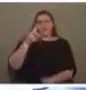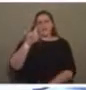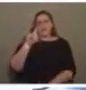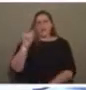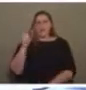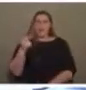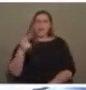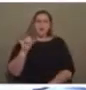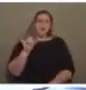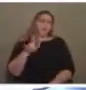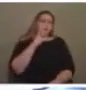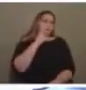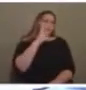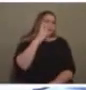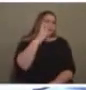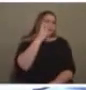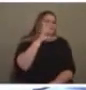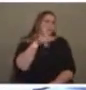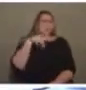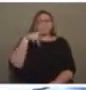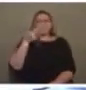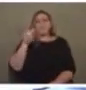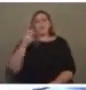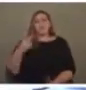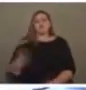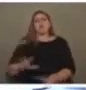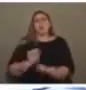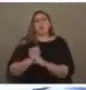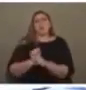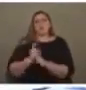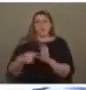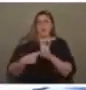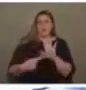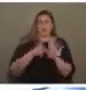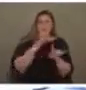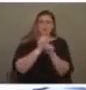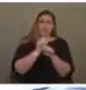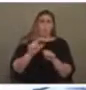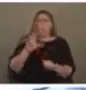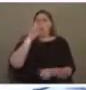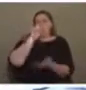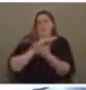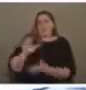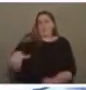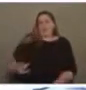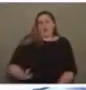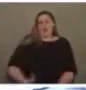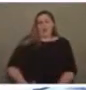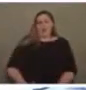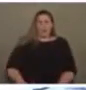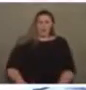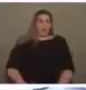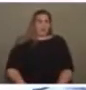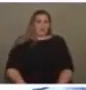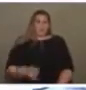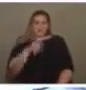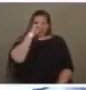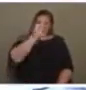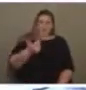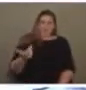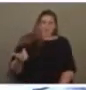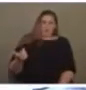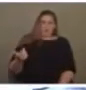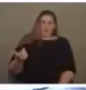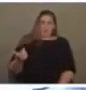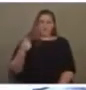say, well, we speculate that people in PAN don't want to work. And then when I show the data, people say, well, I don't believe the data. We got to kind of make up your mind at some